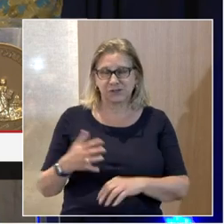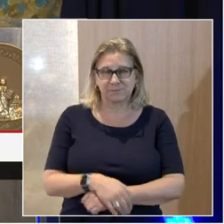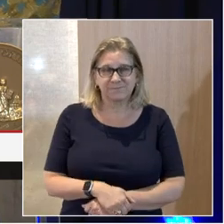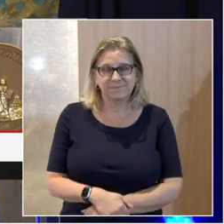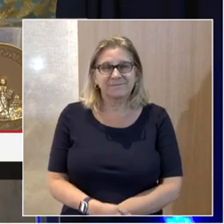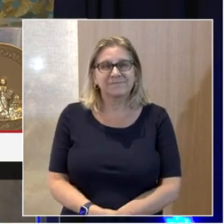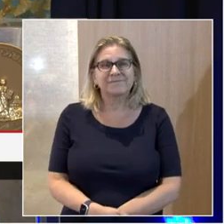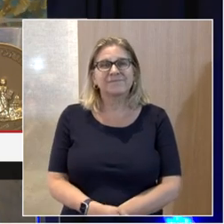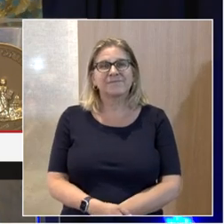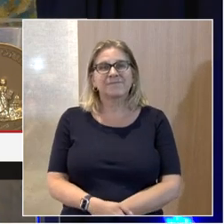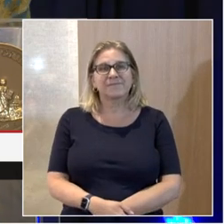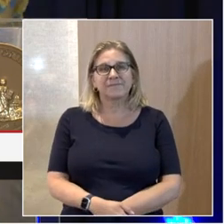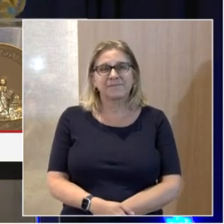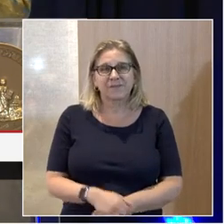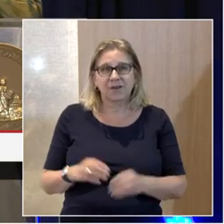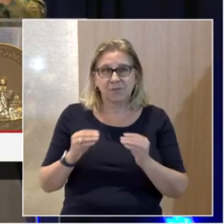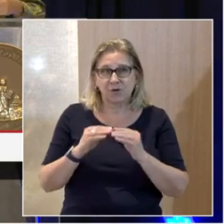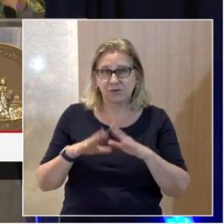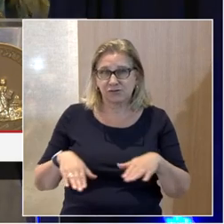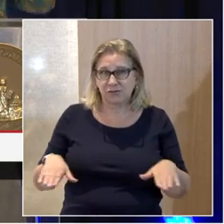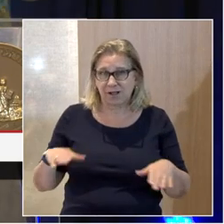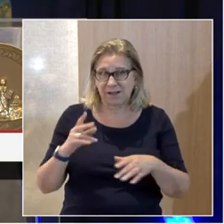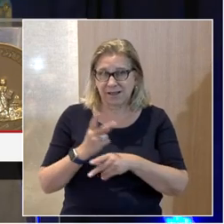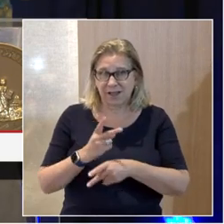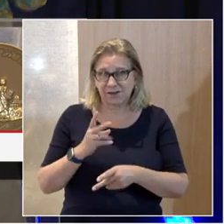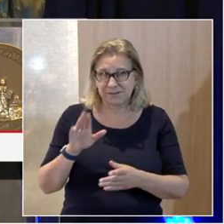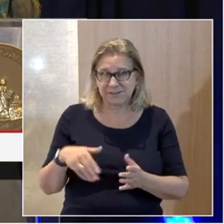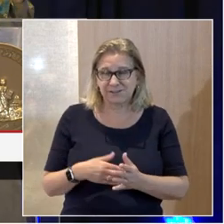More childcare centers. Who wants to talk about that?